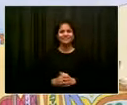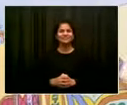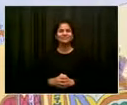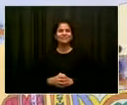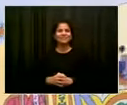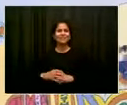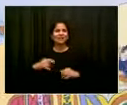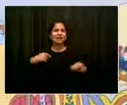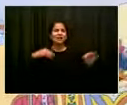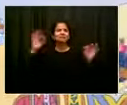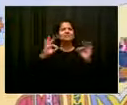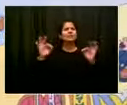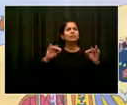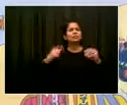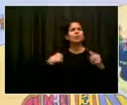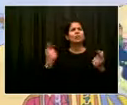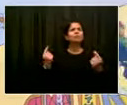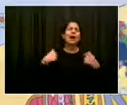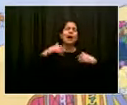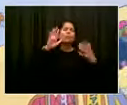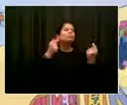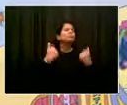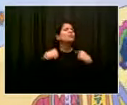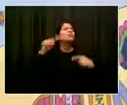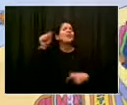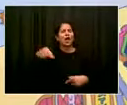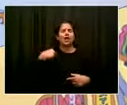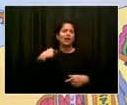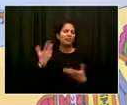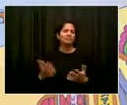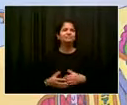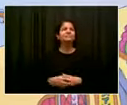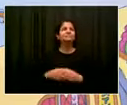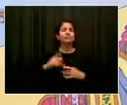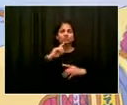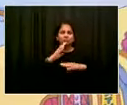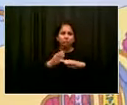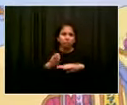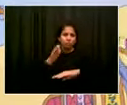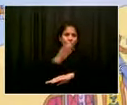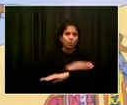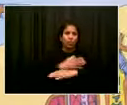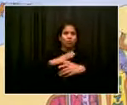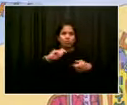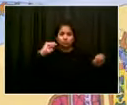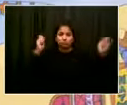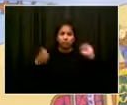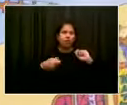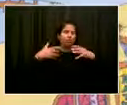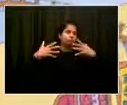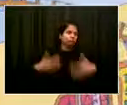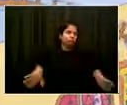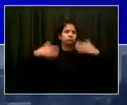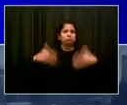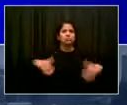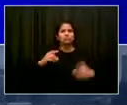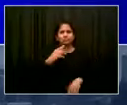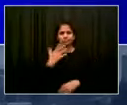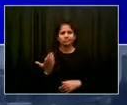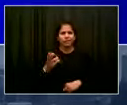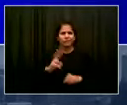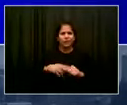New Yorkers, hearing from people, and of course, topic on everybody's mind is how we keep fighting back COVID, especially as we're going into